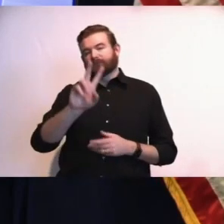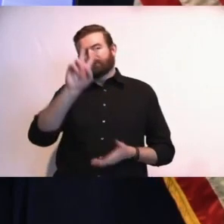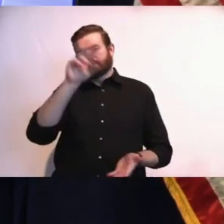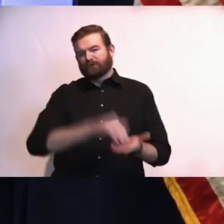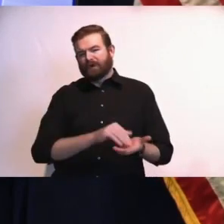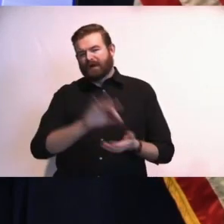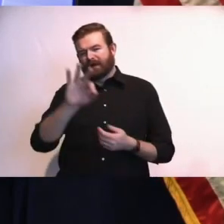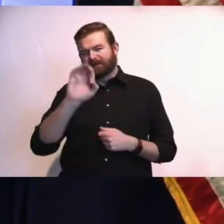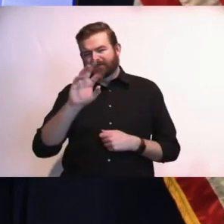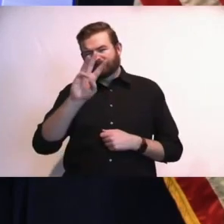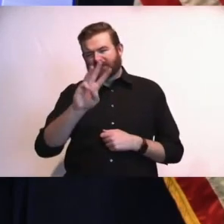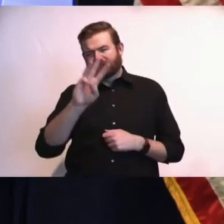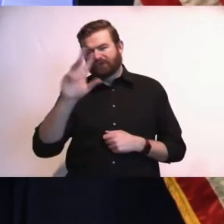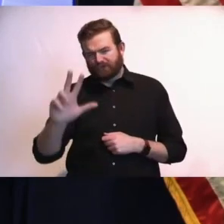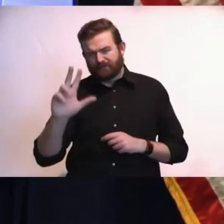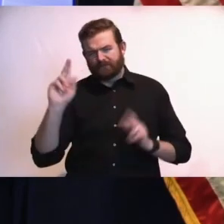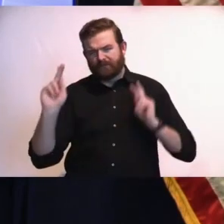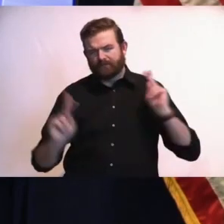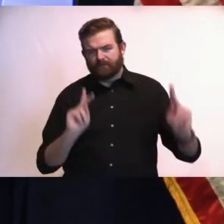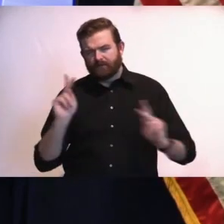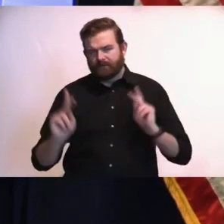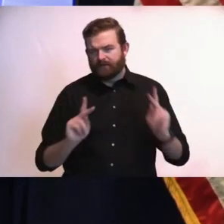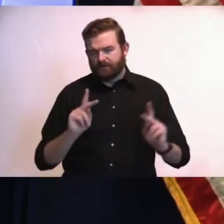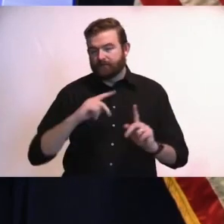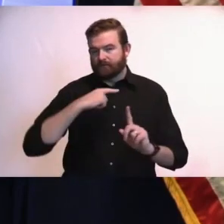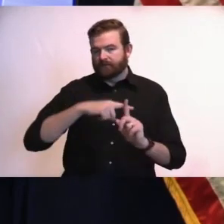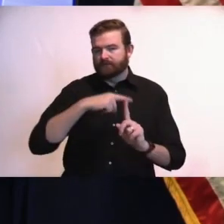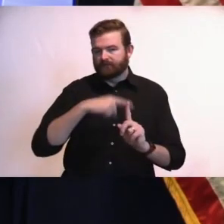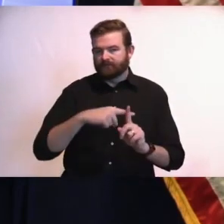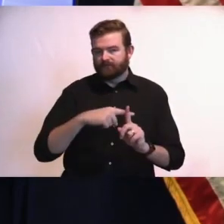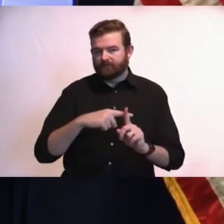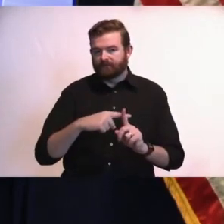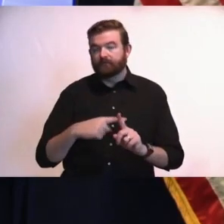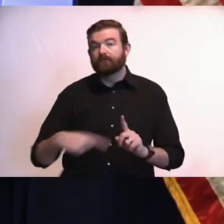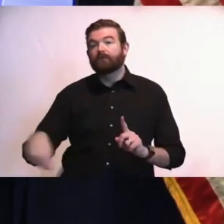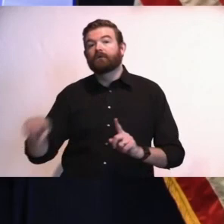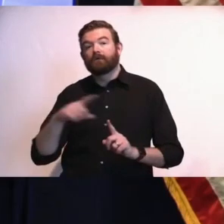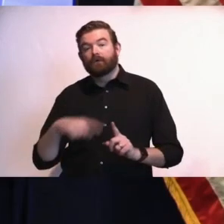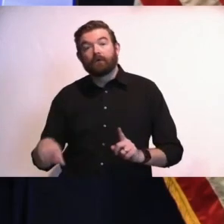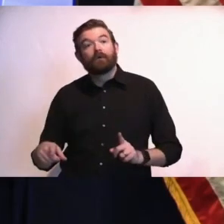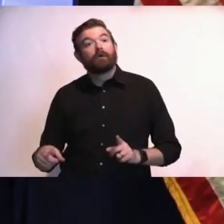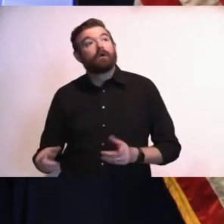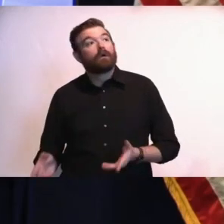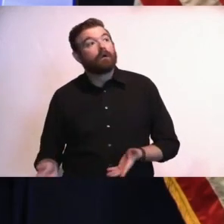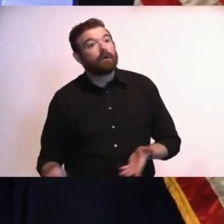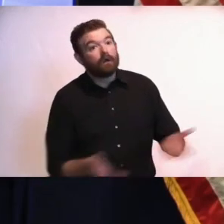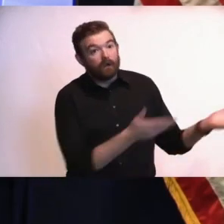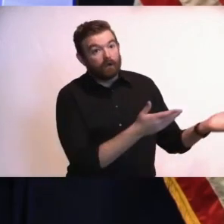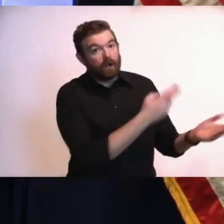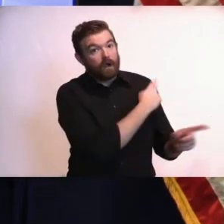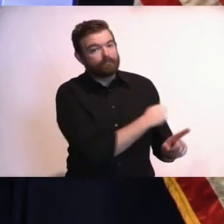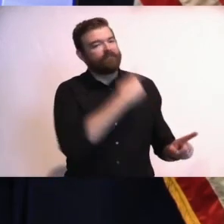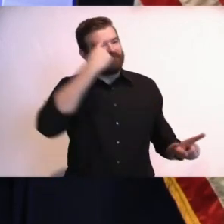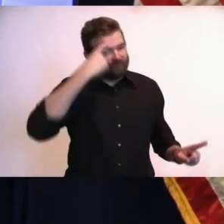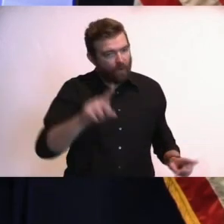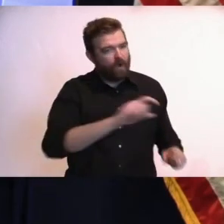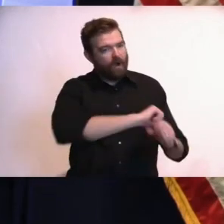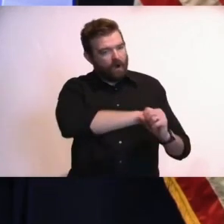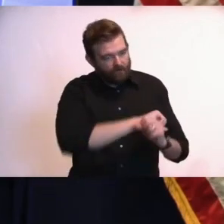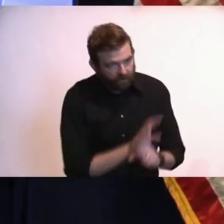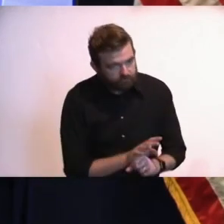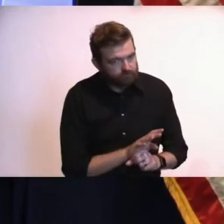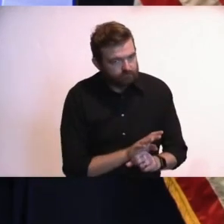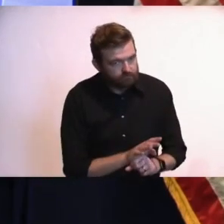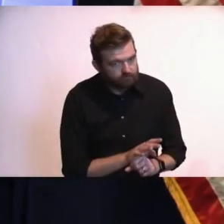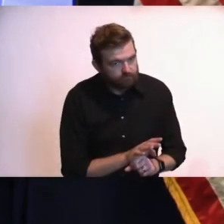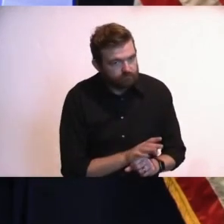2,963 of them are in with a principal diagnosis of COVID, which means it's the reason for the admission,